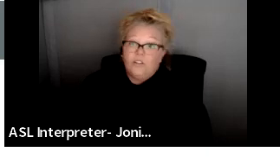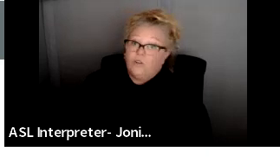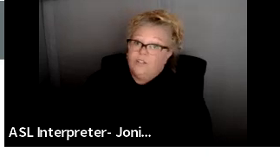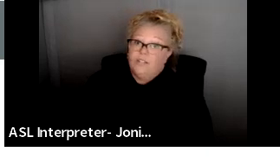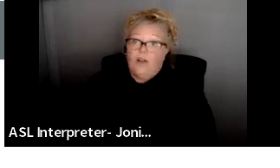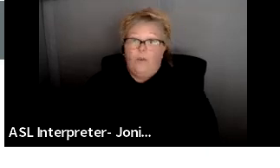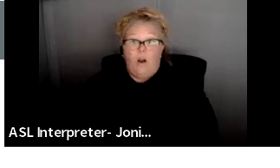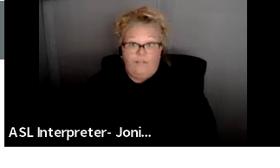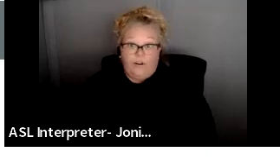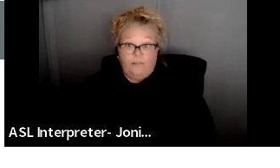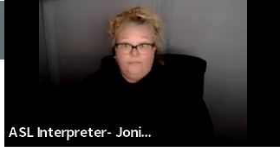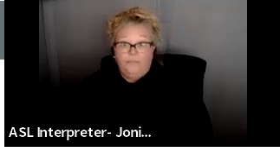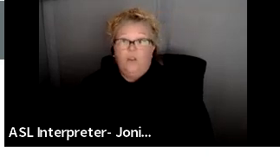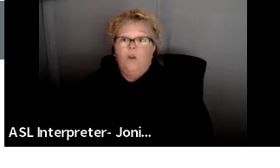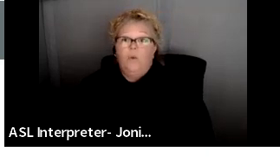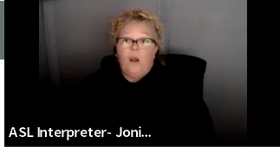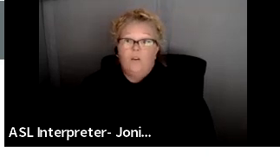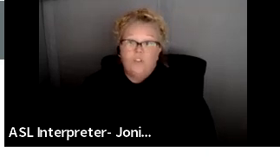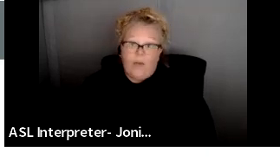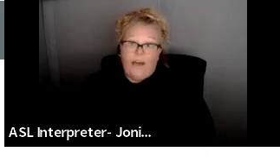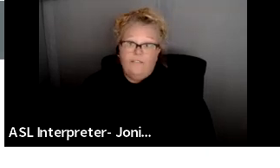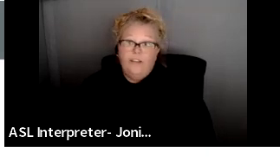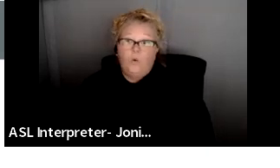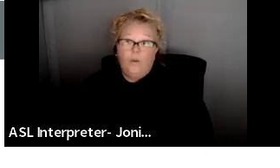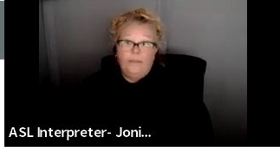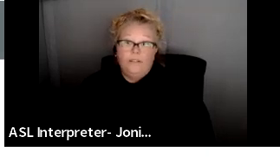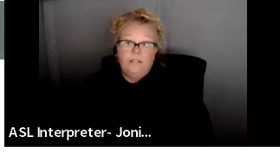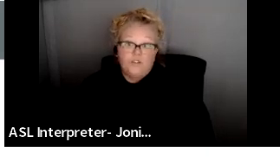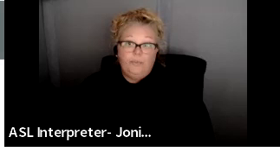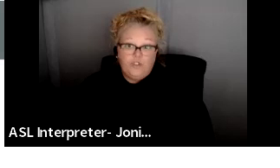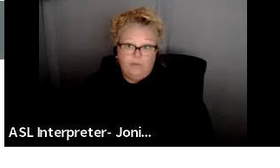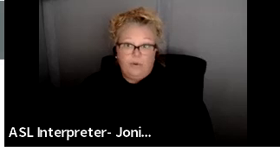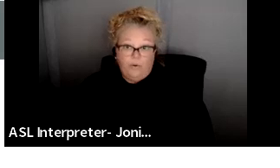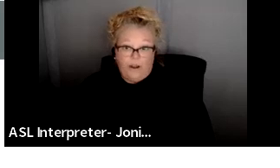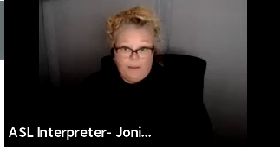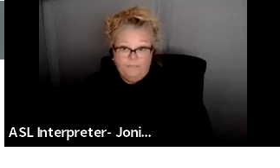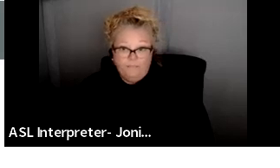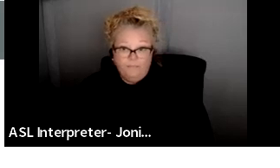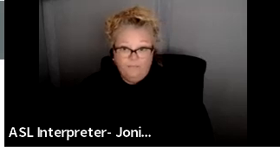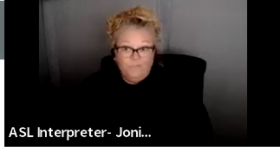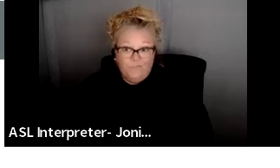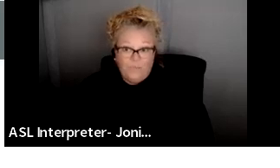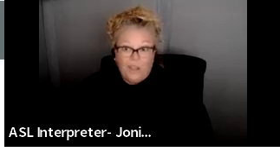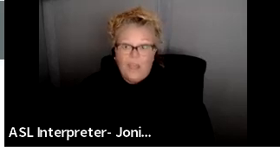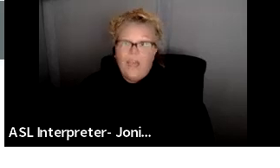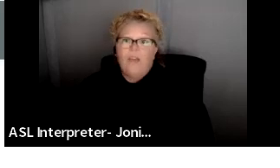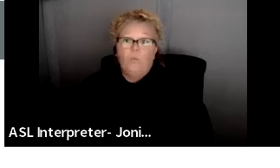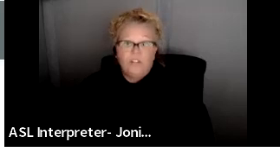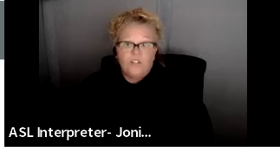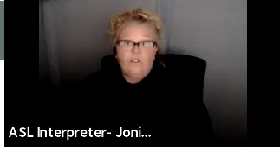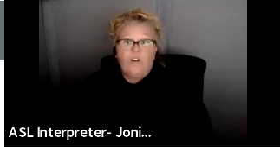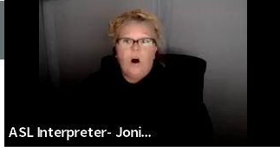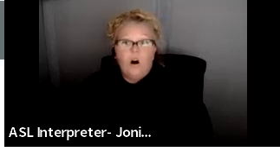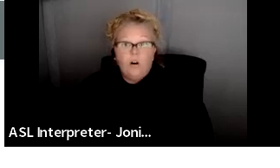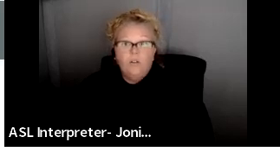included in the services that we offer. We also have an equipment distribution program, and